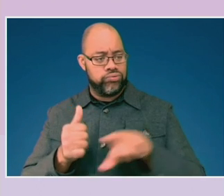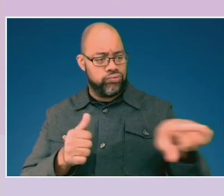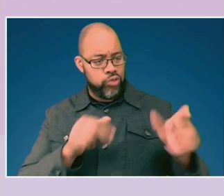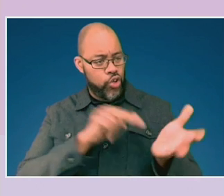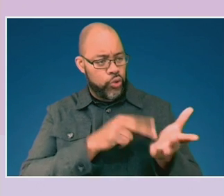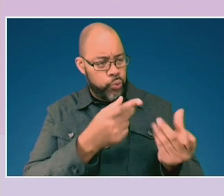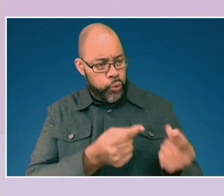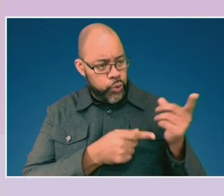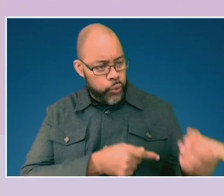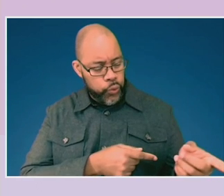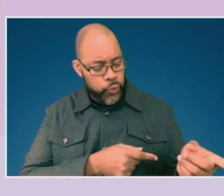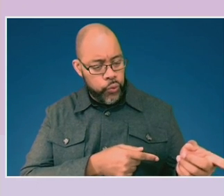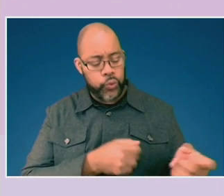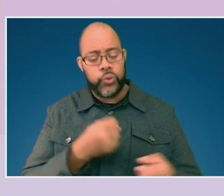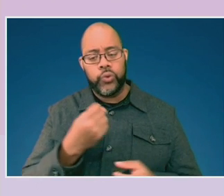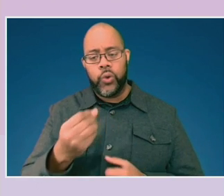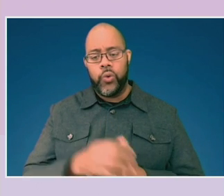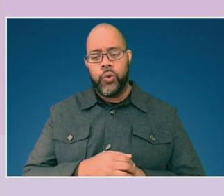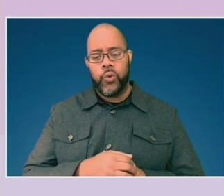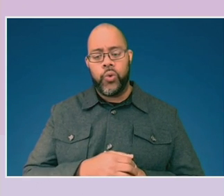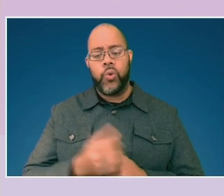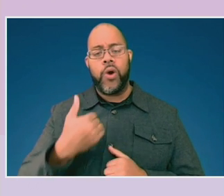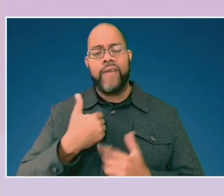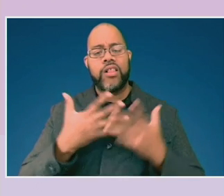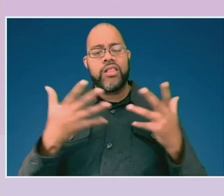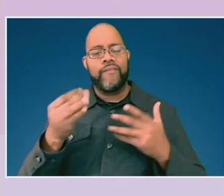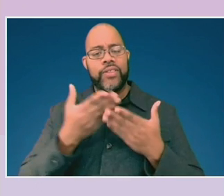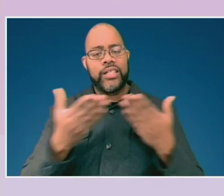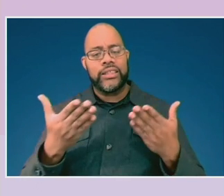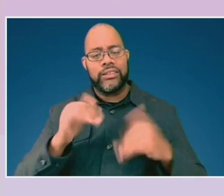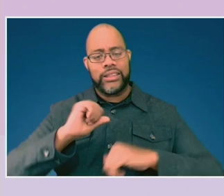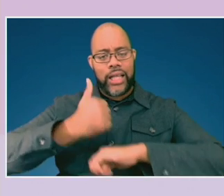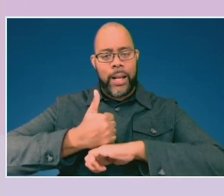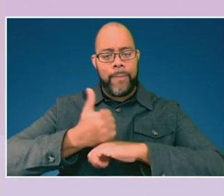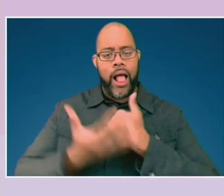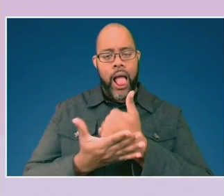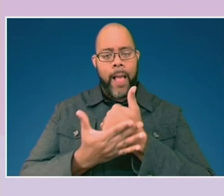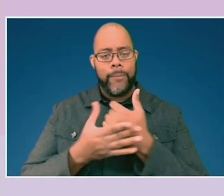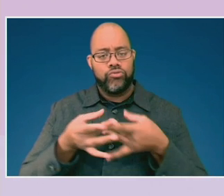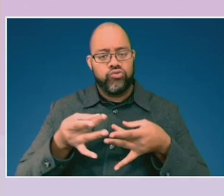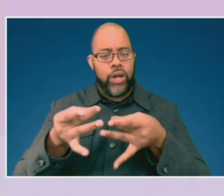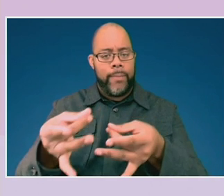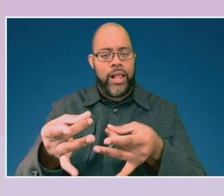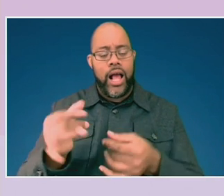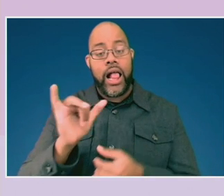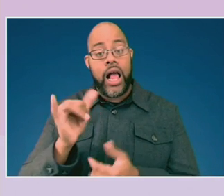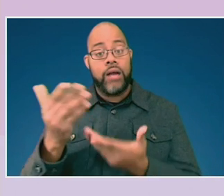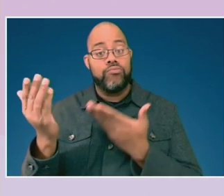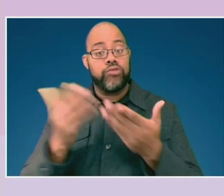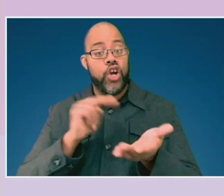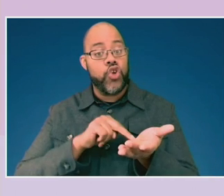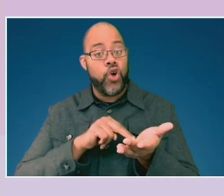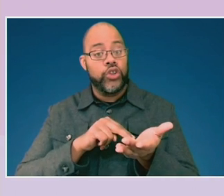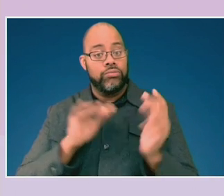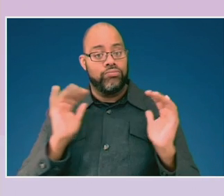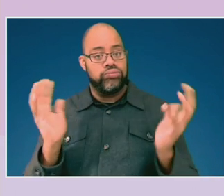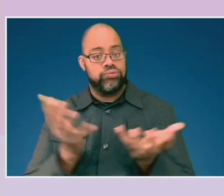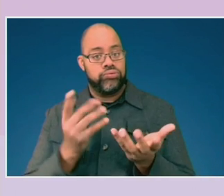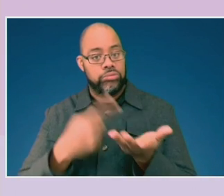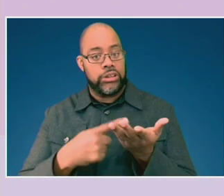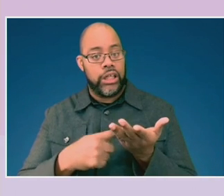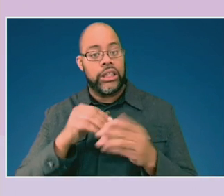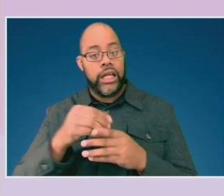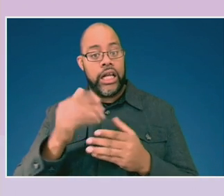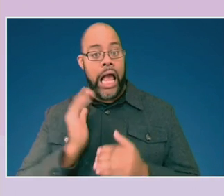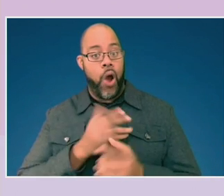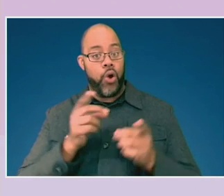doing. And so we've got lots of things in place to help streamline, like bringing the nurses to the table, at least in our